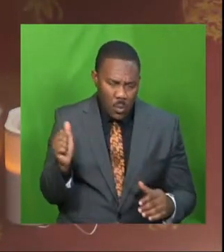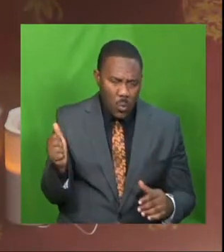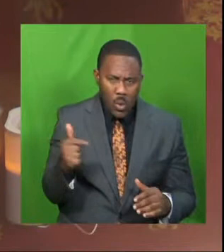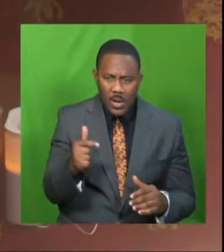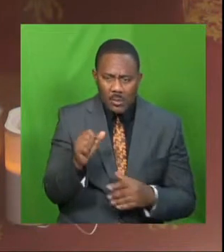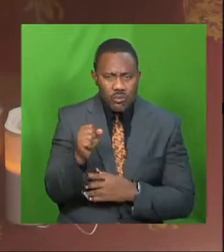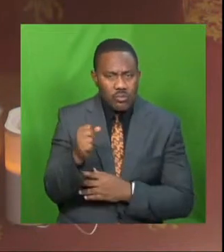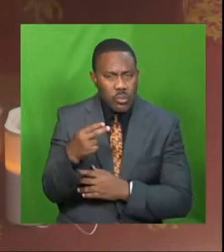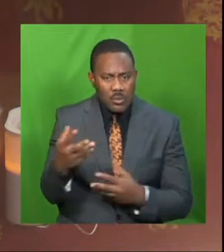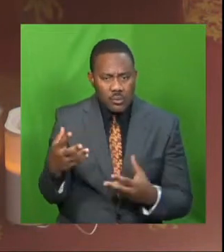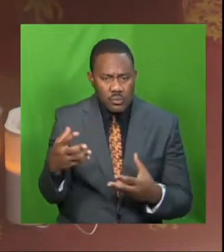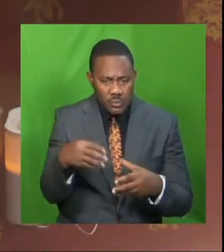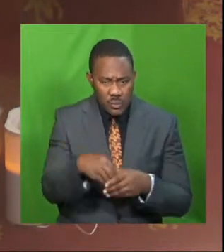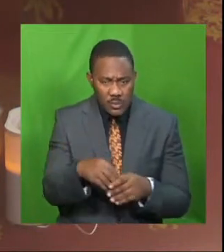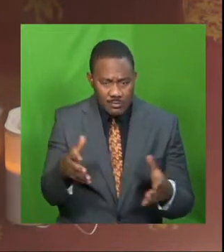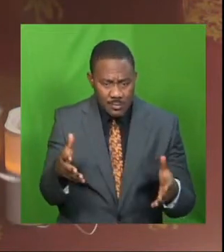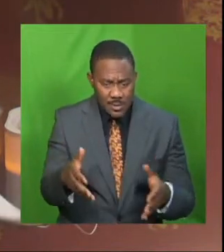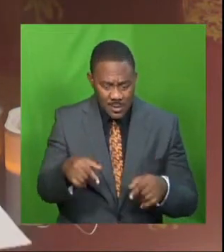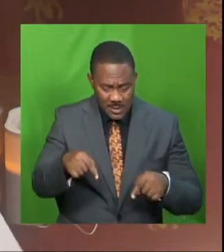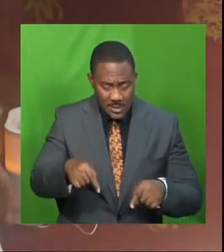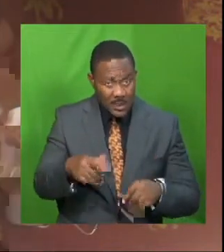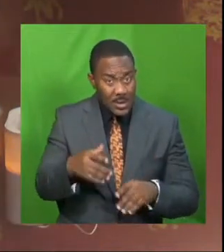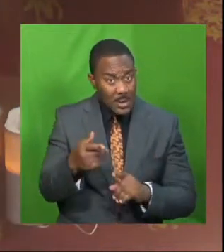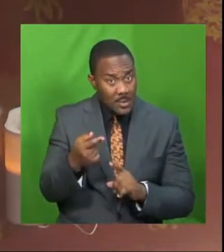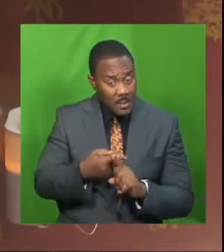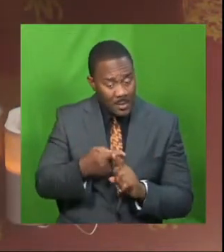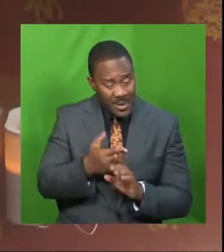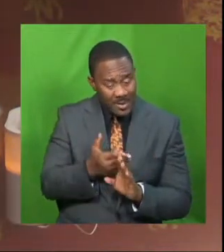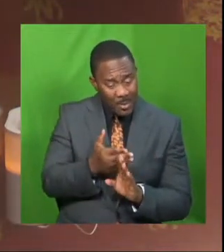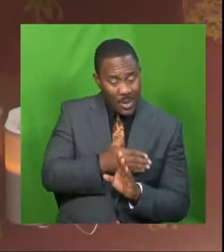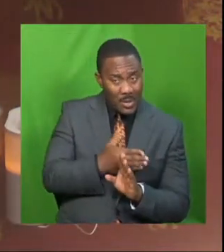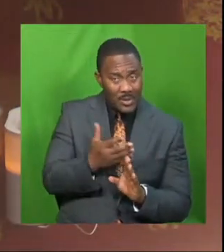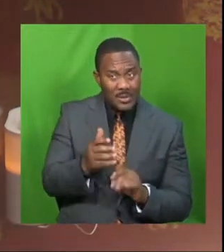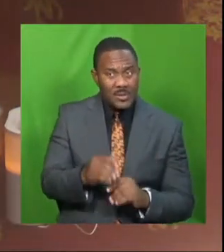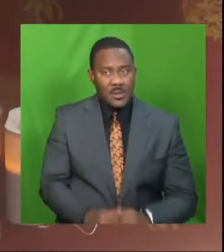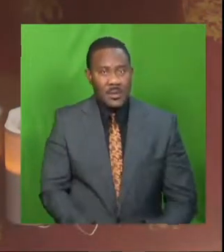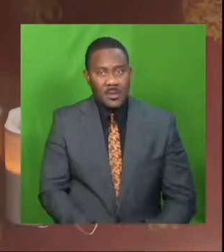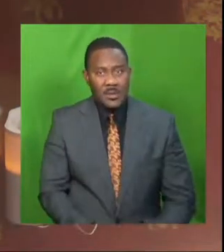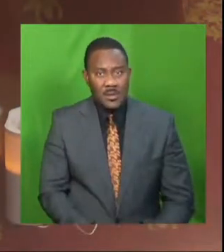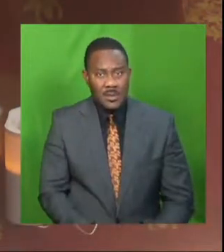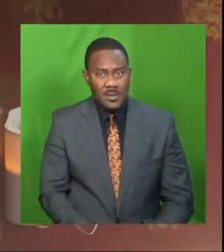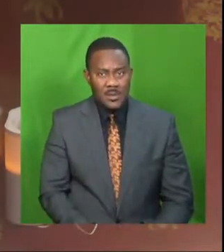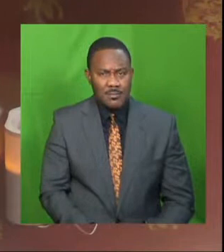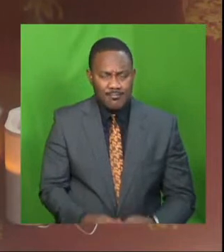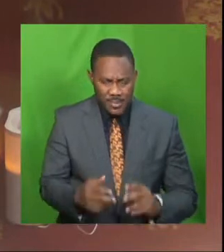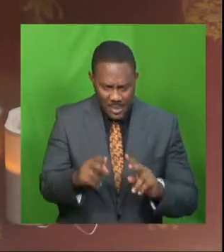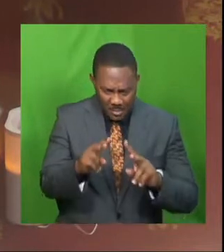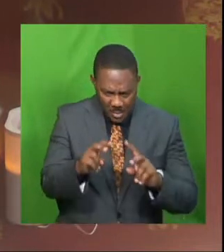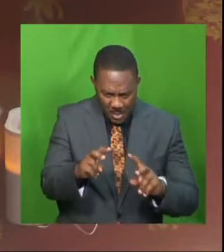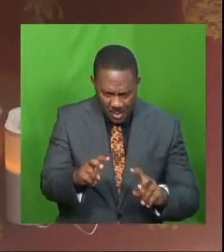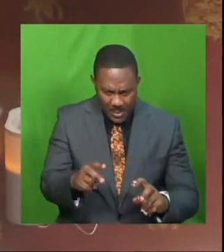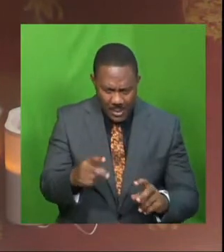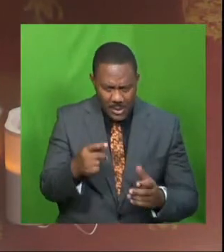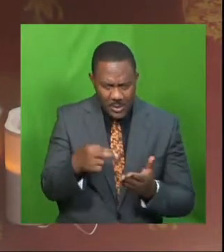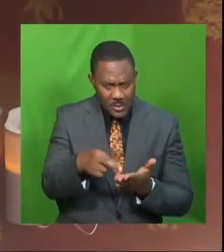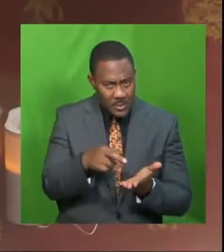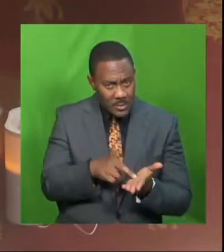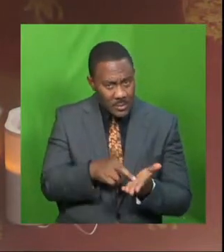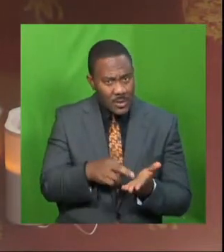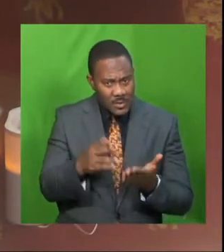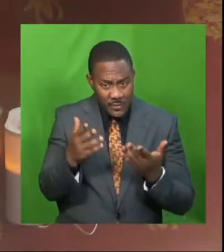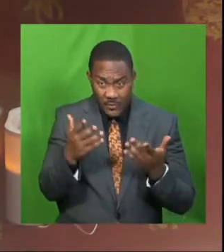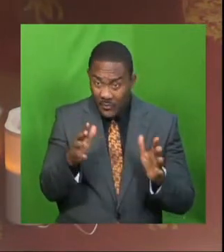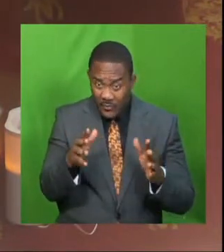of Information earlier this month to jointly peruse and analyze the report. Mr. Speaker, when we are done with